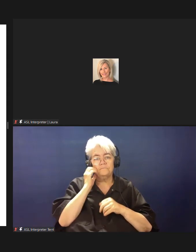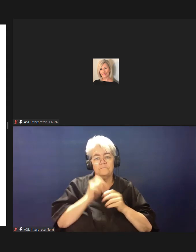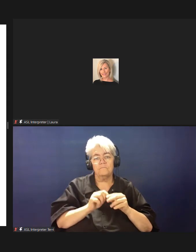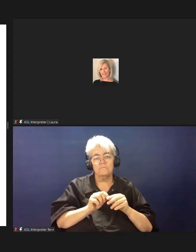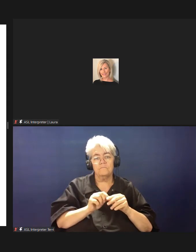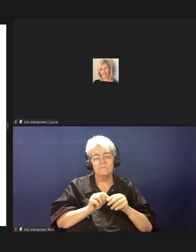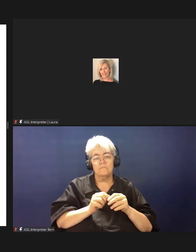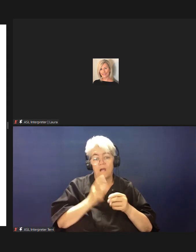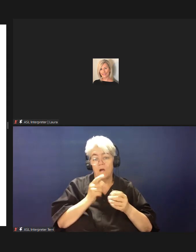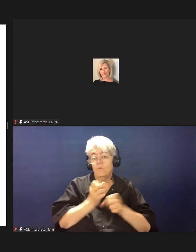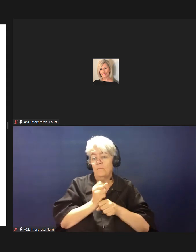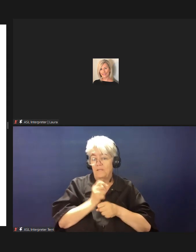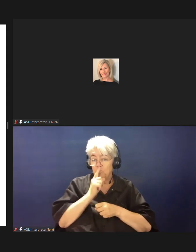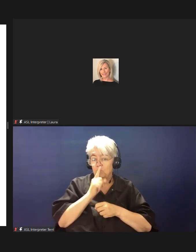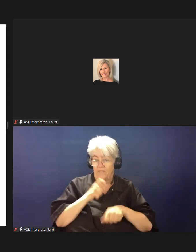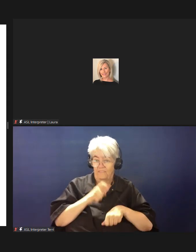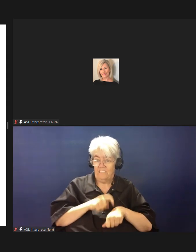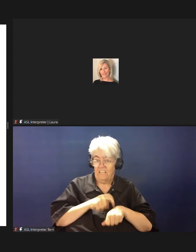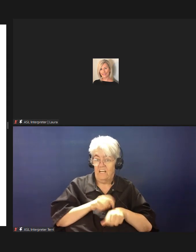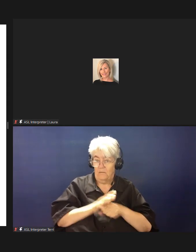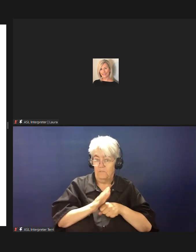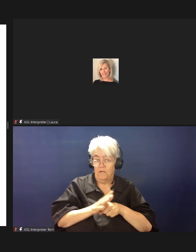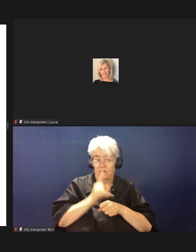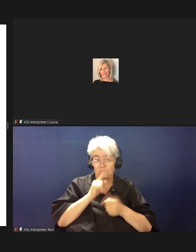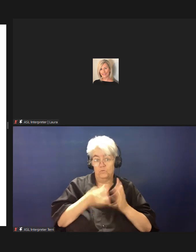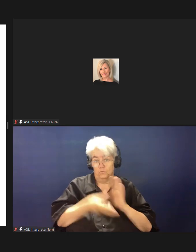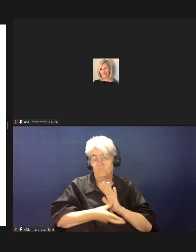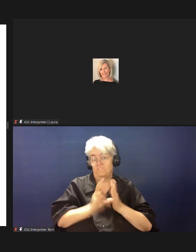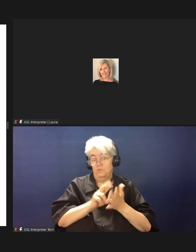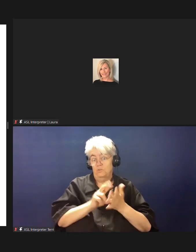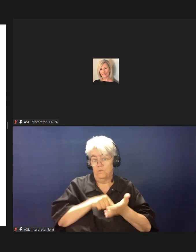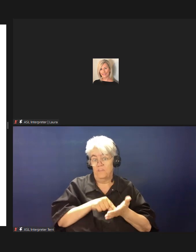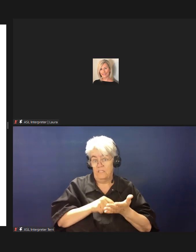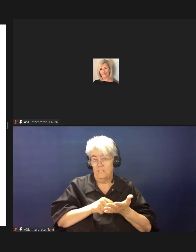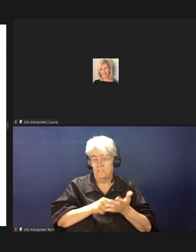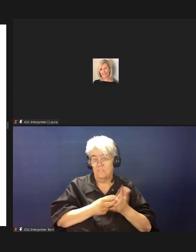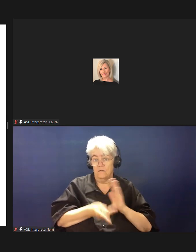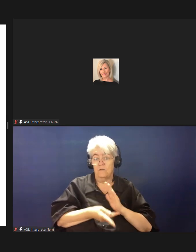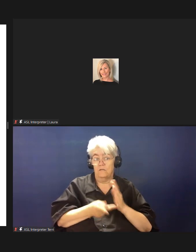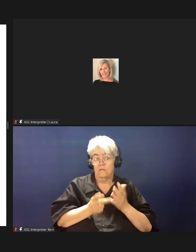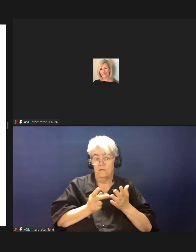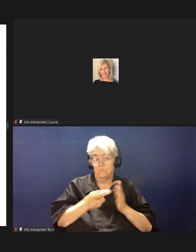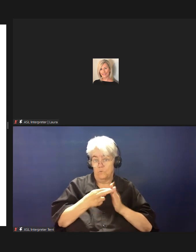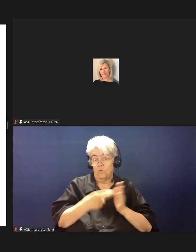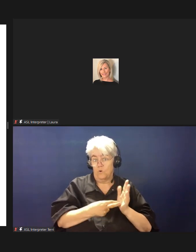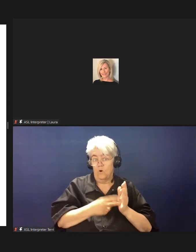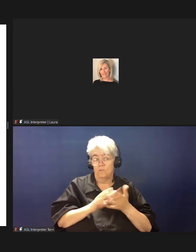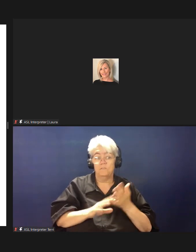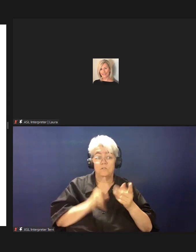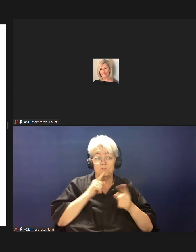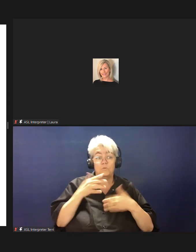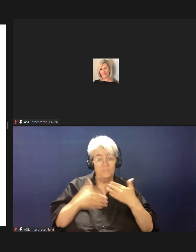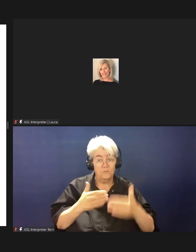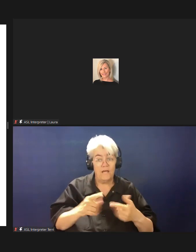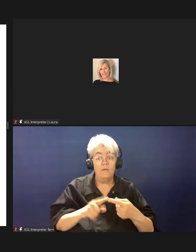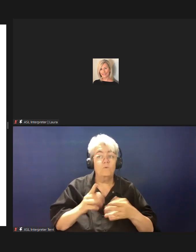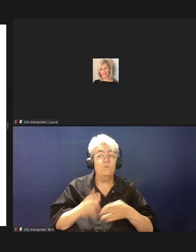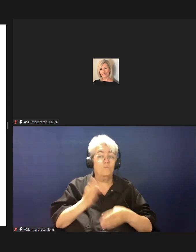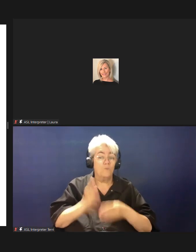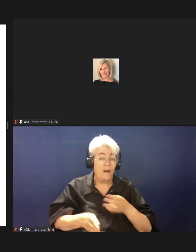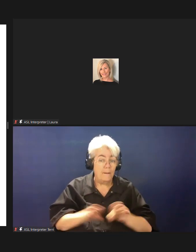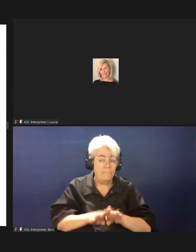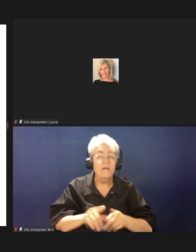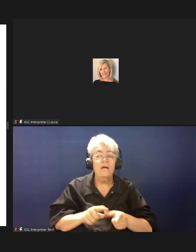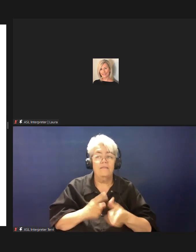I want to make sure we have time to go over the protocol. So let's do that. And as soon as we wrap this up, we'll open